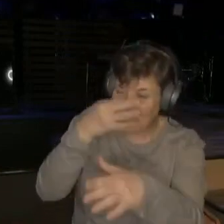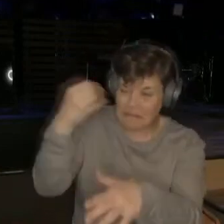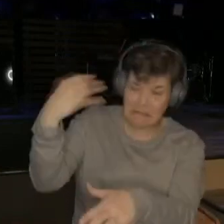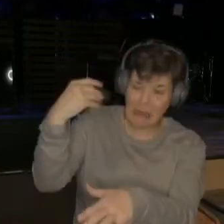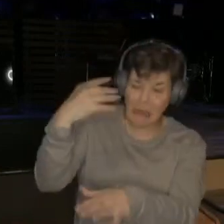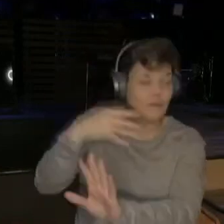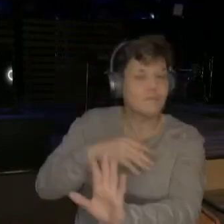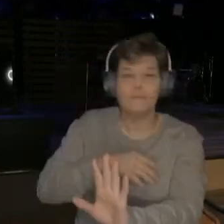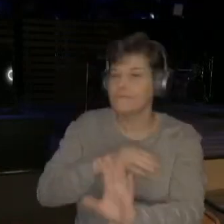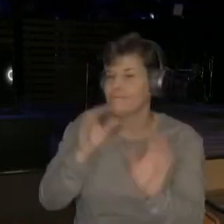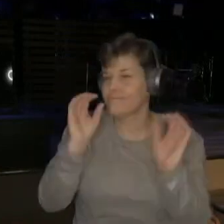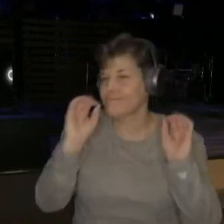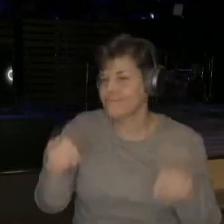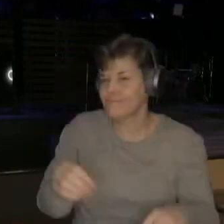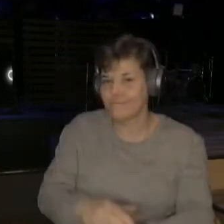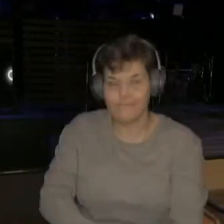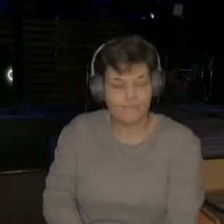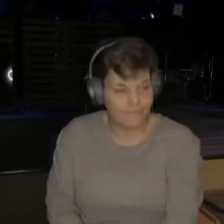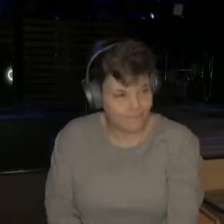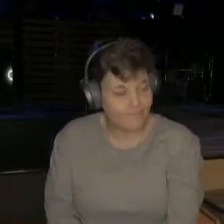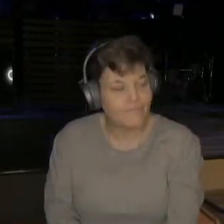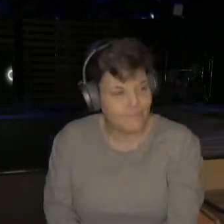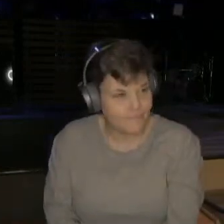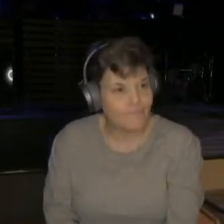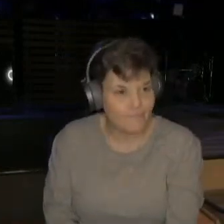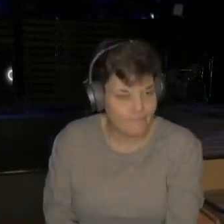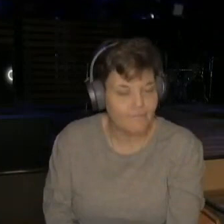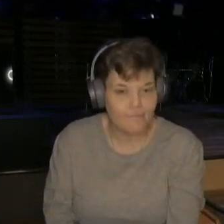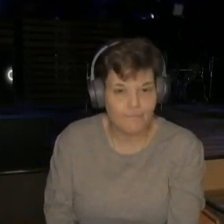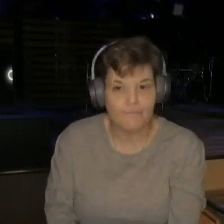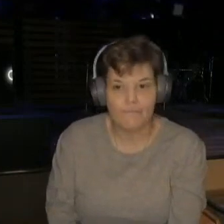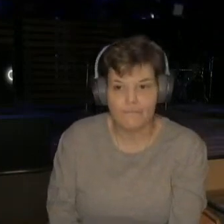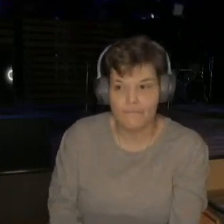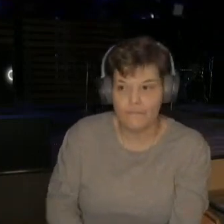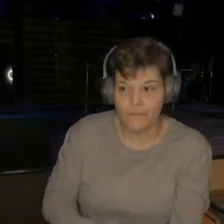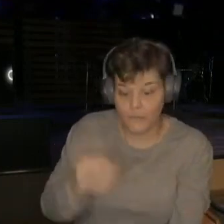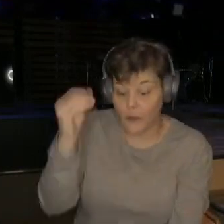talk." The father immediately